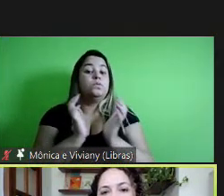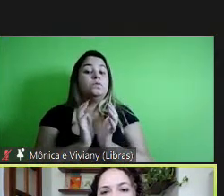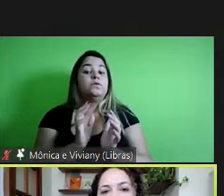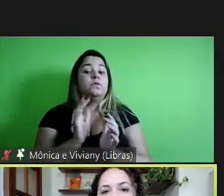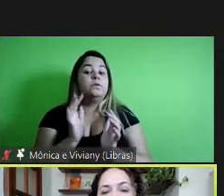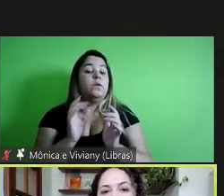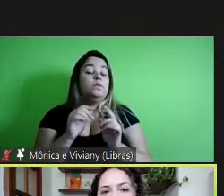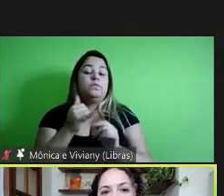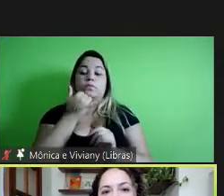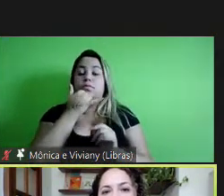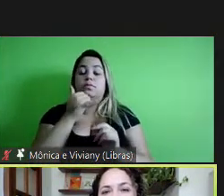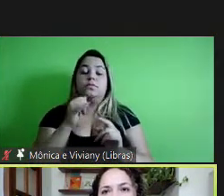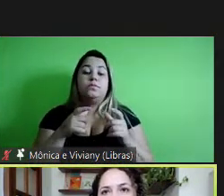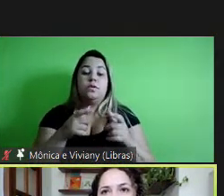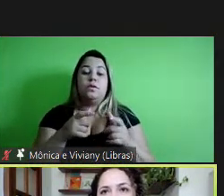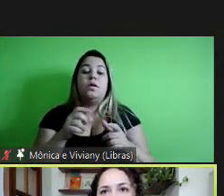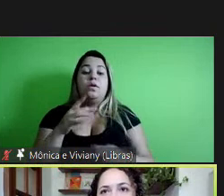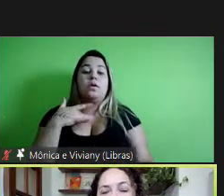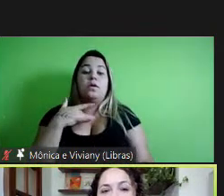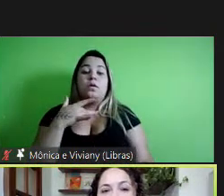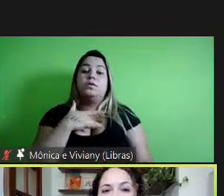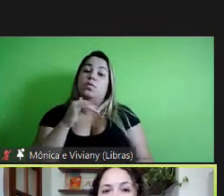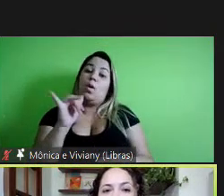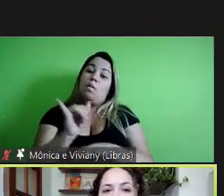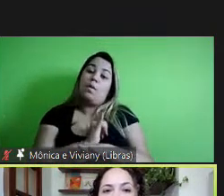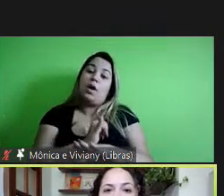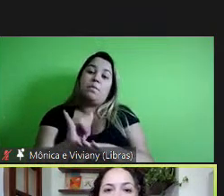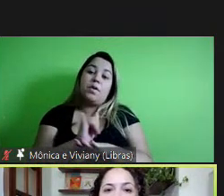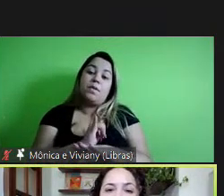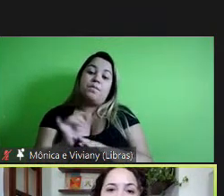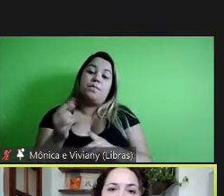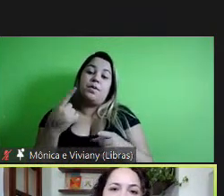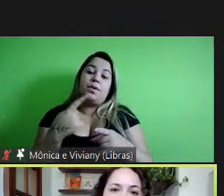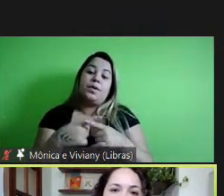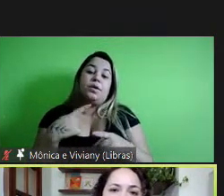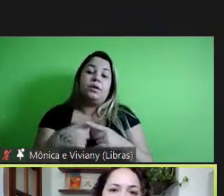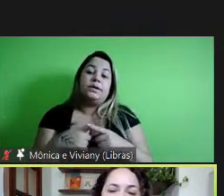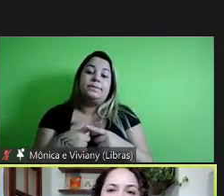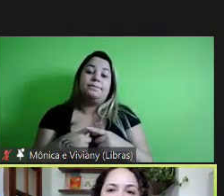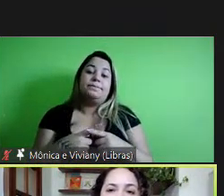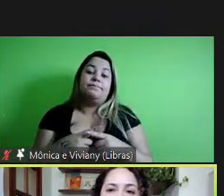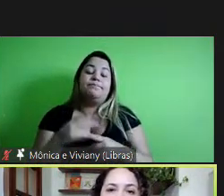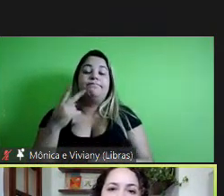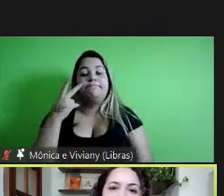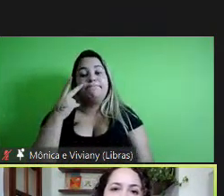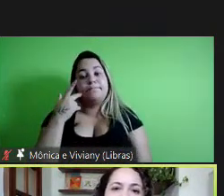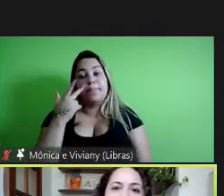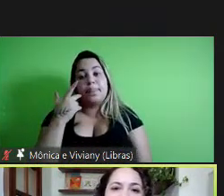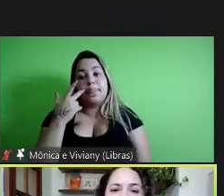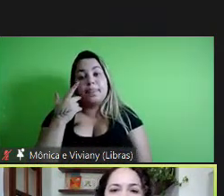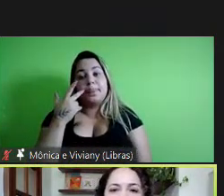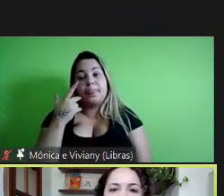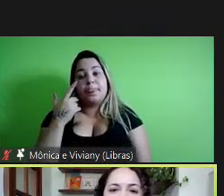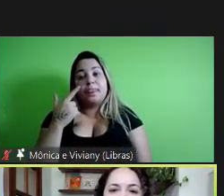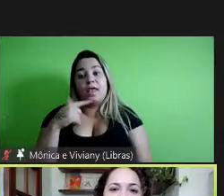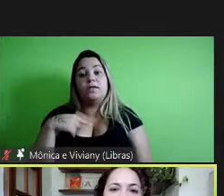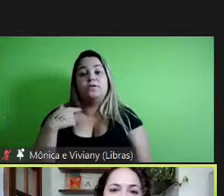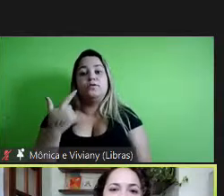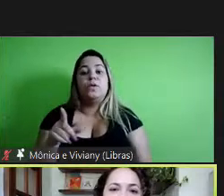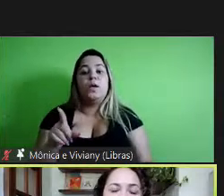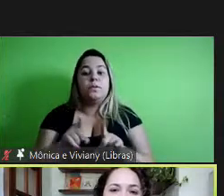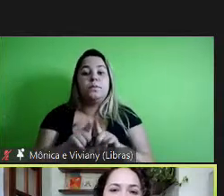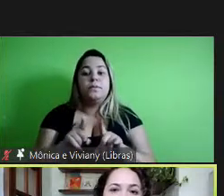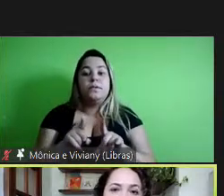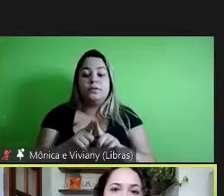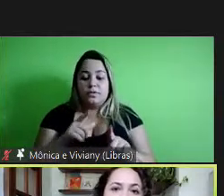health sector has a role that is very strategic because usually the